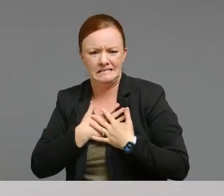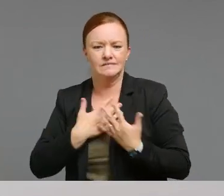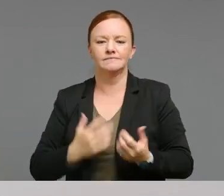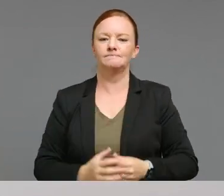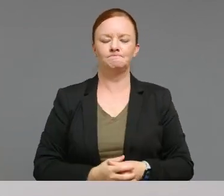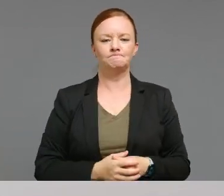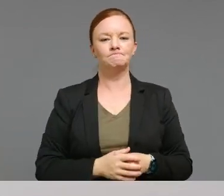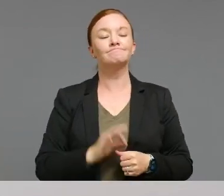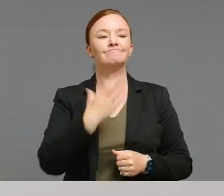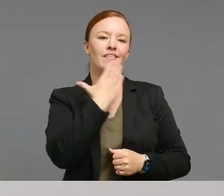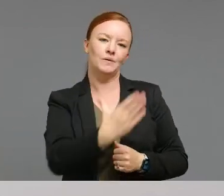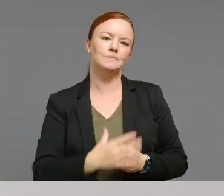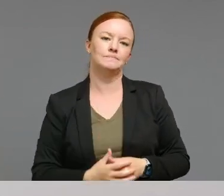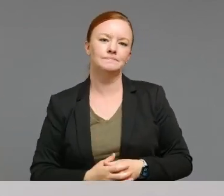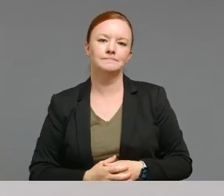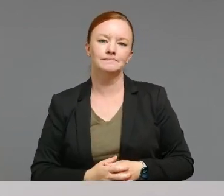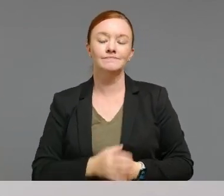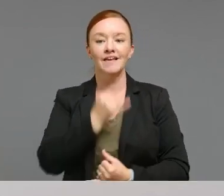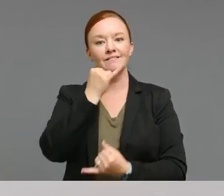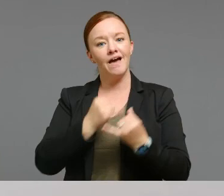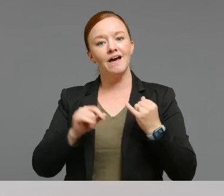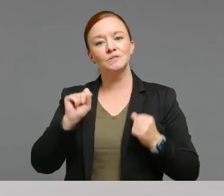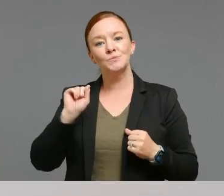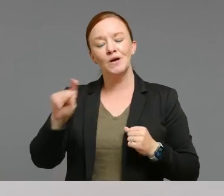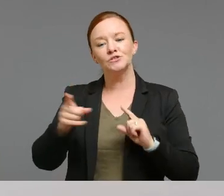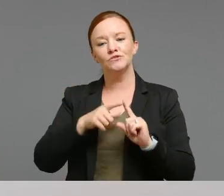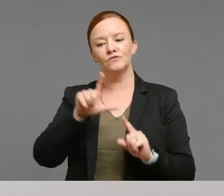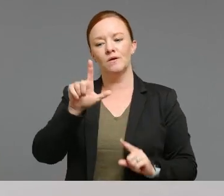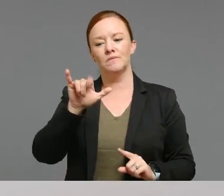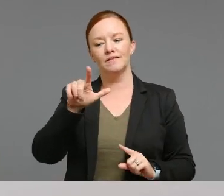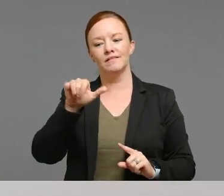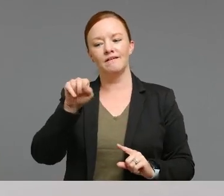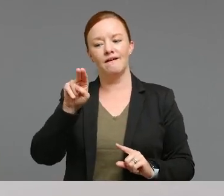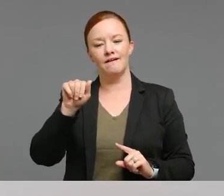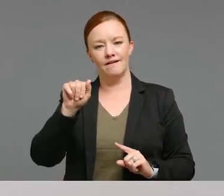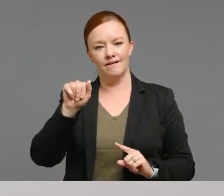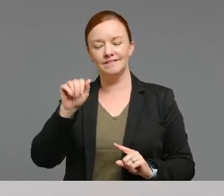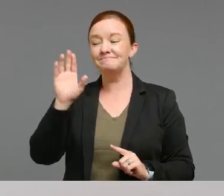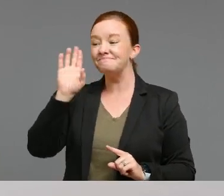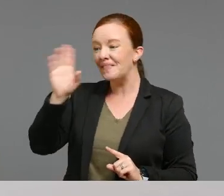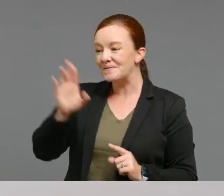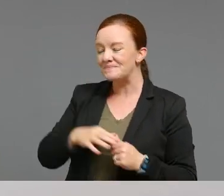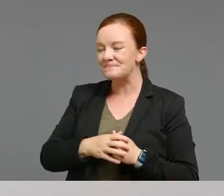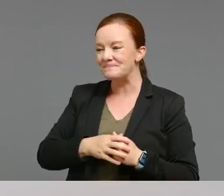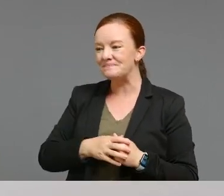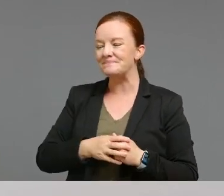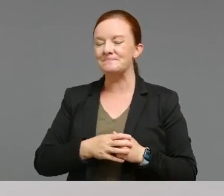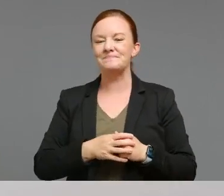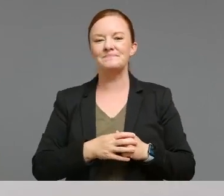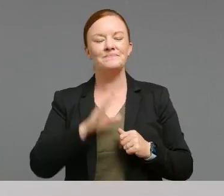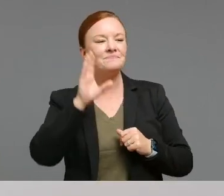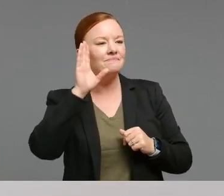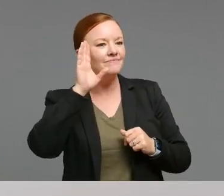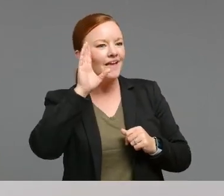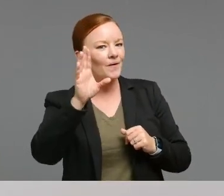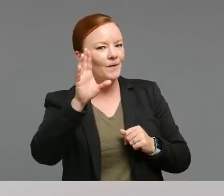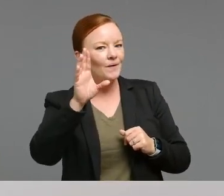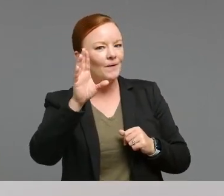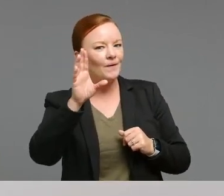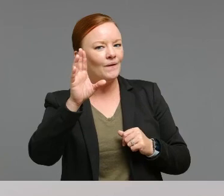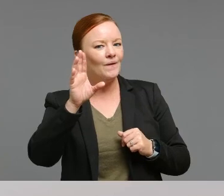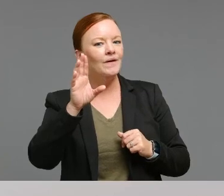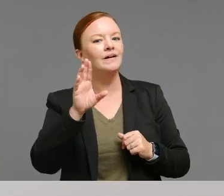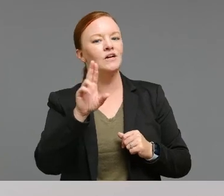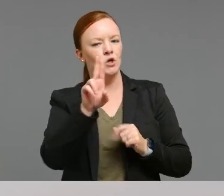Thanks. Welcome. Our last question is from Liliana. Hi, Liliana. Hi, Liliana with